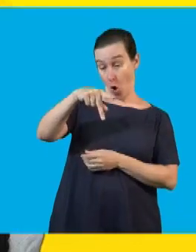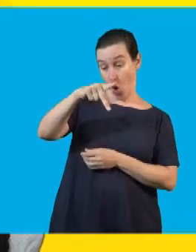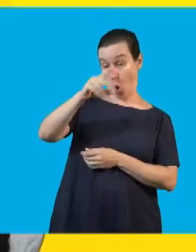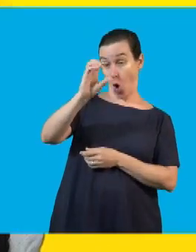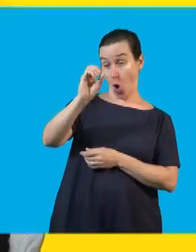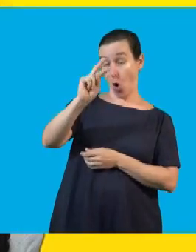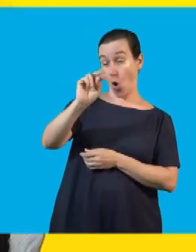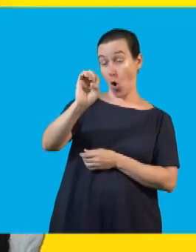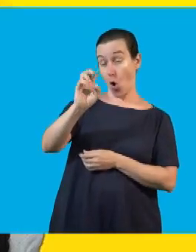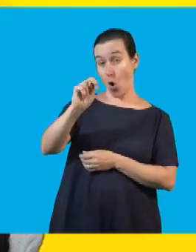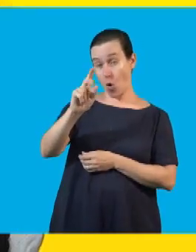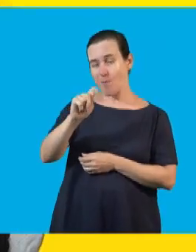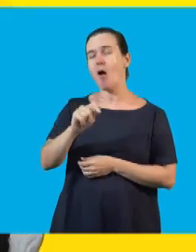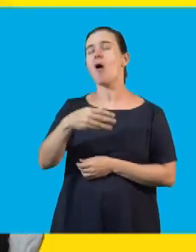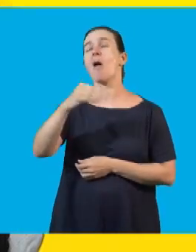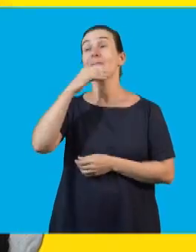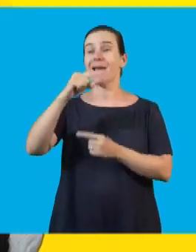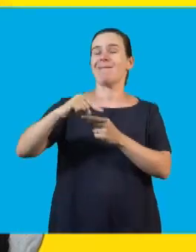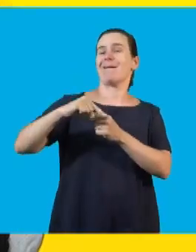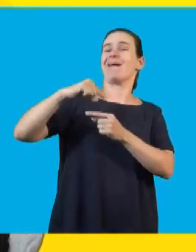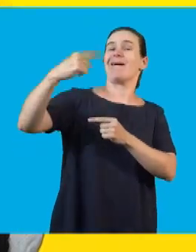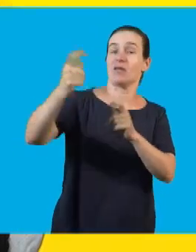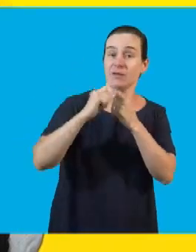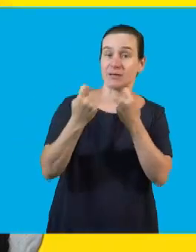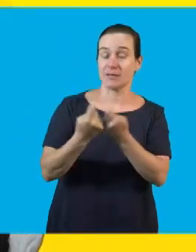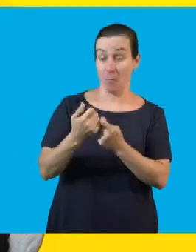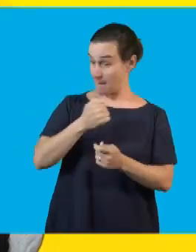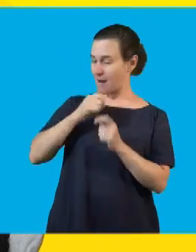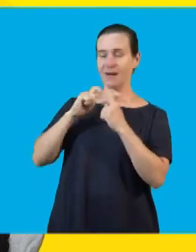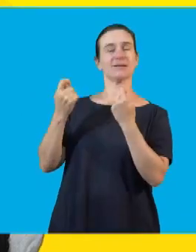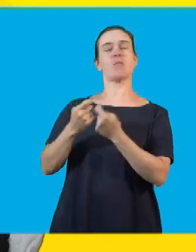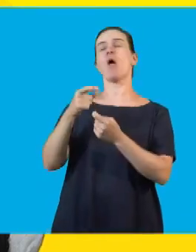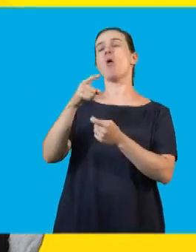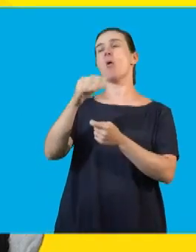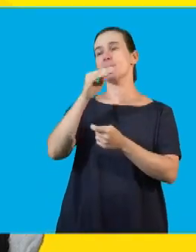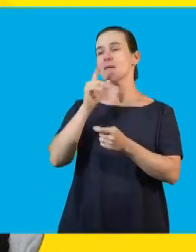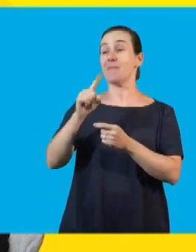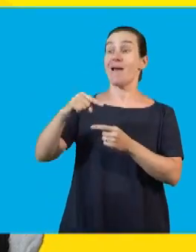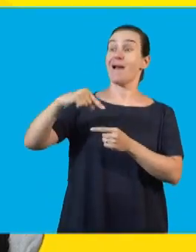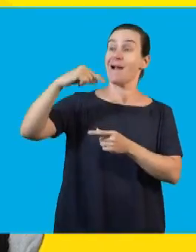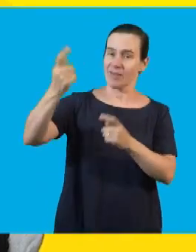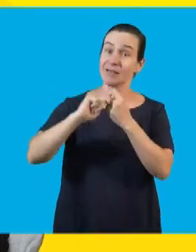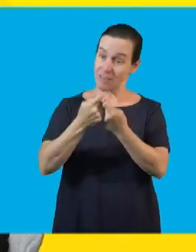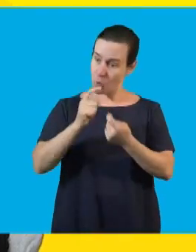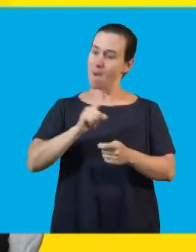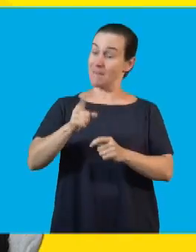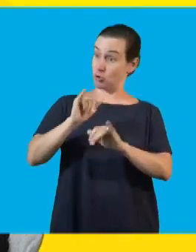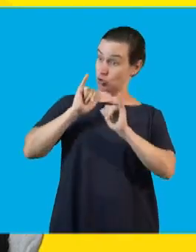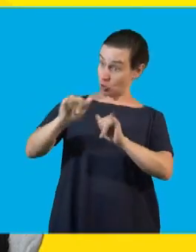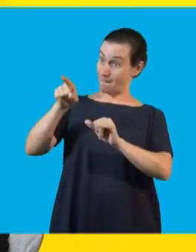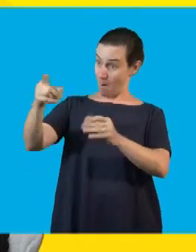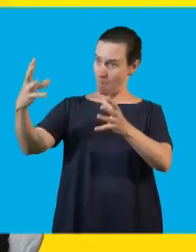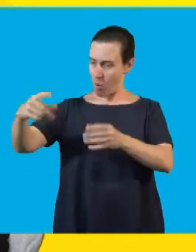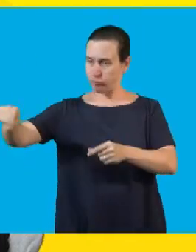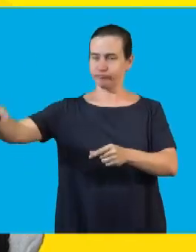is the team on the other side. All right, so it's not on your own team. It's the team that's playing against you.